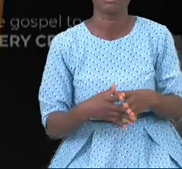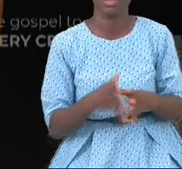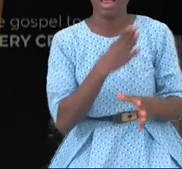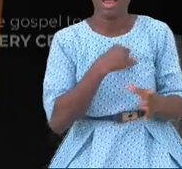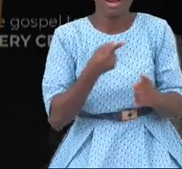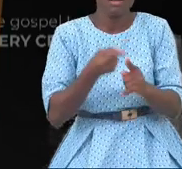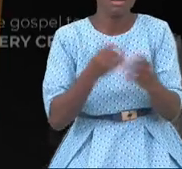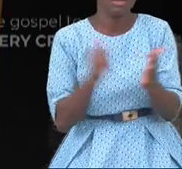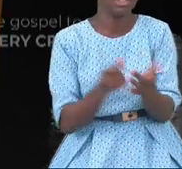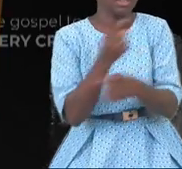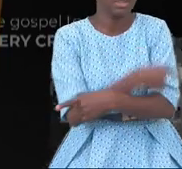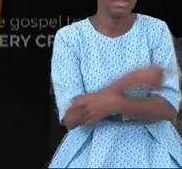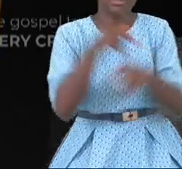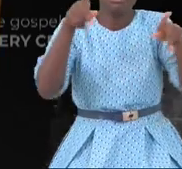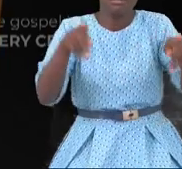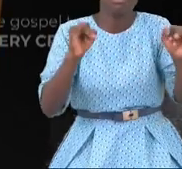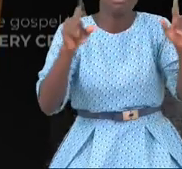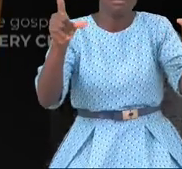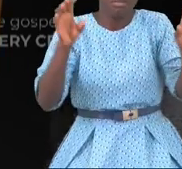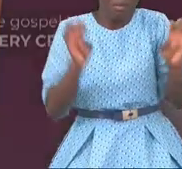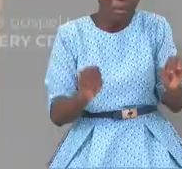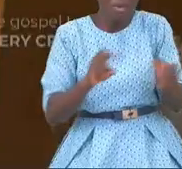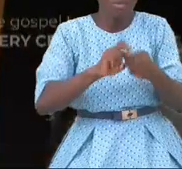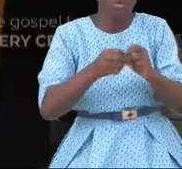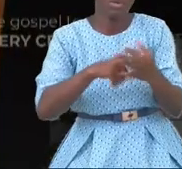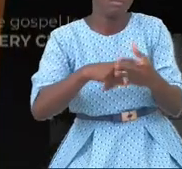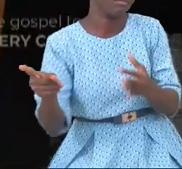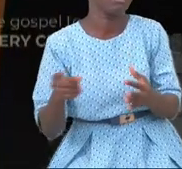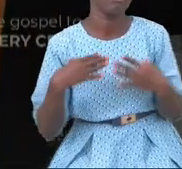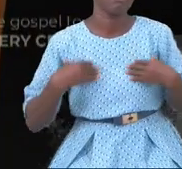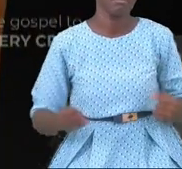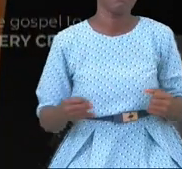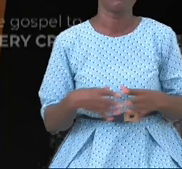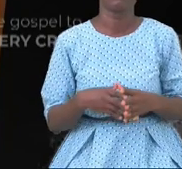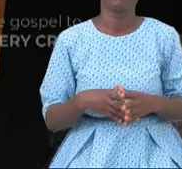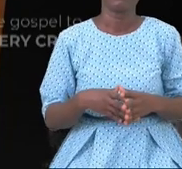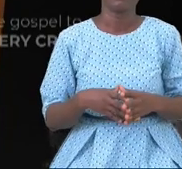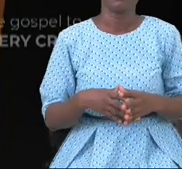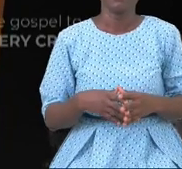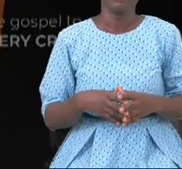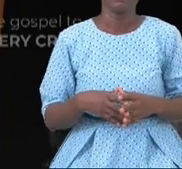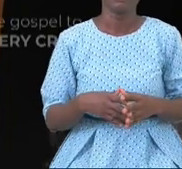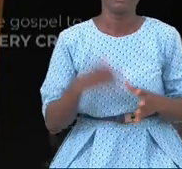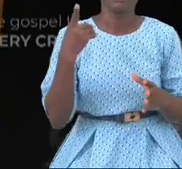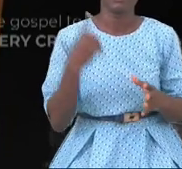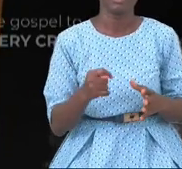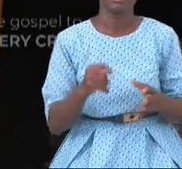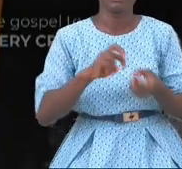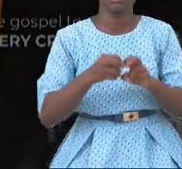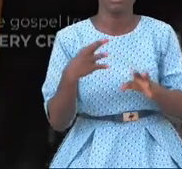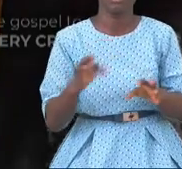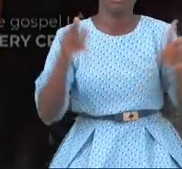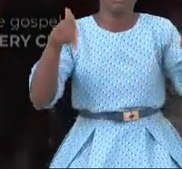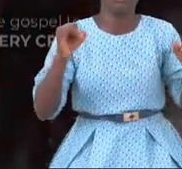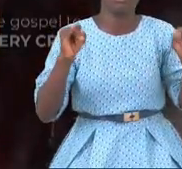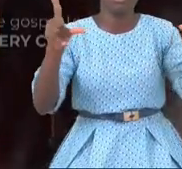The case of a pie, medically we call it hemorrhoids.